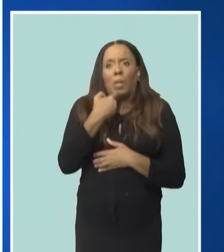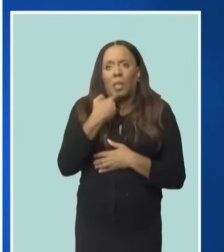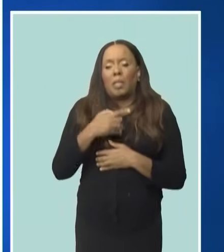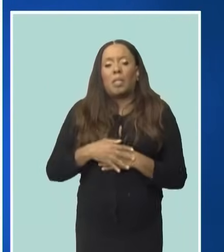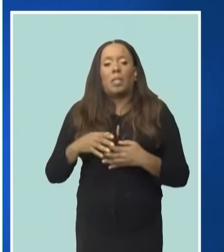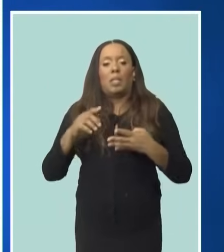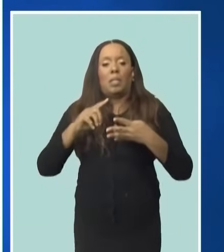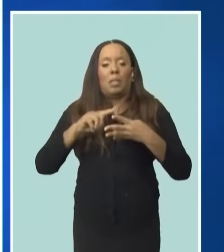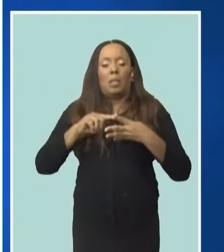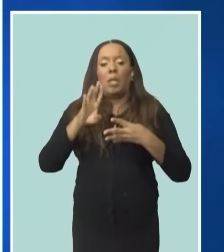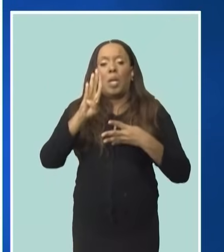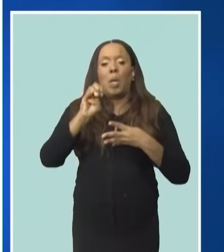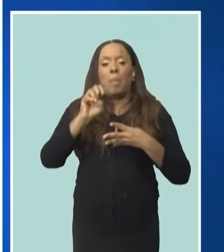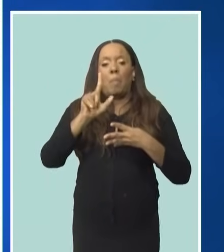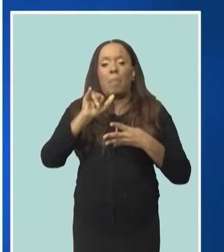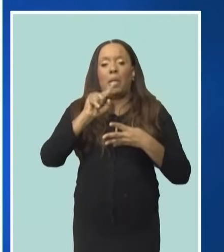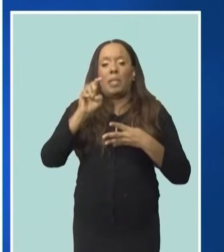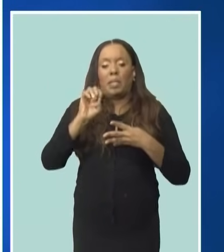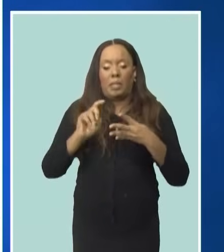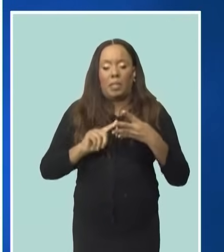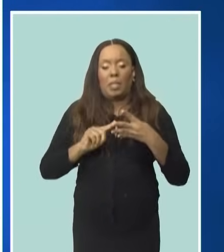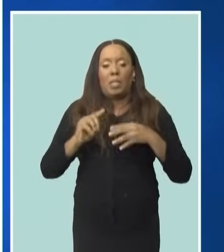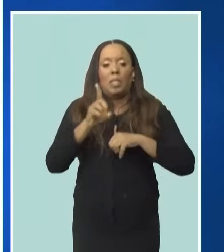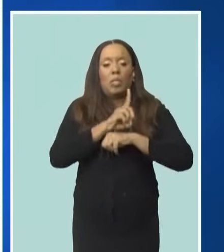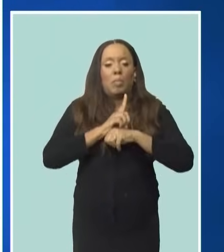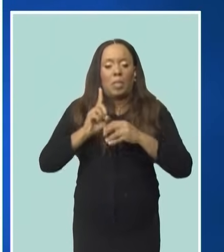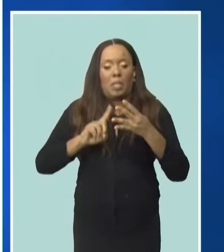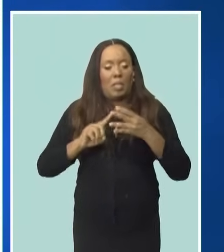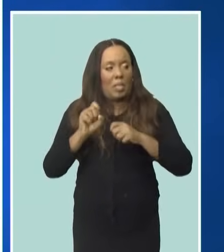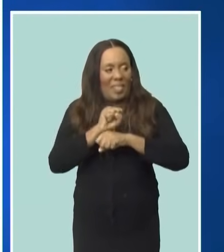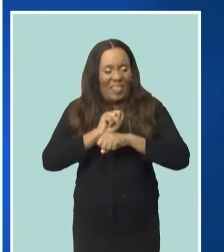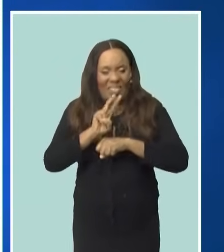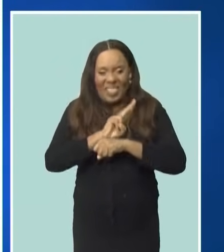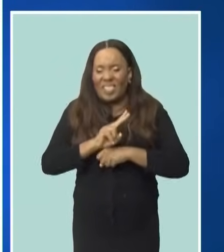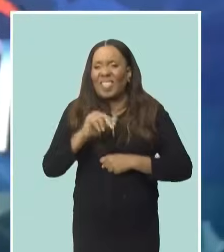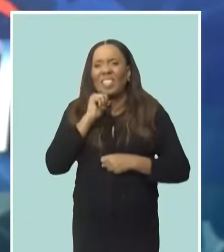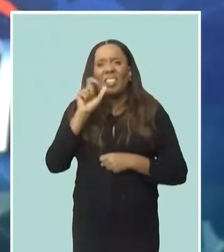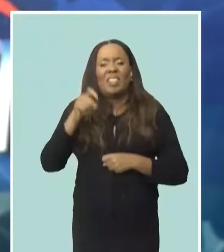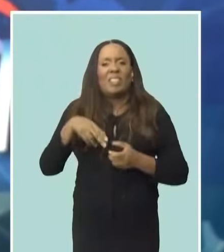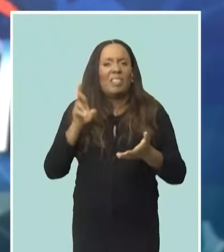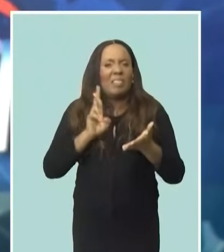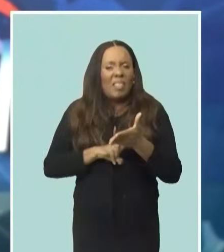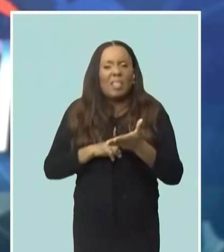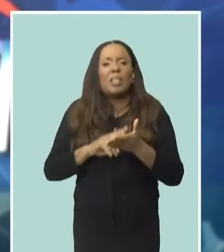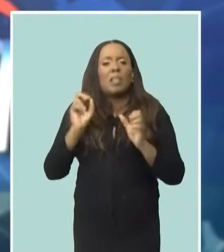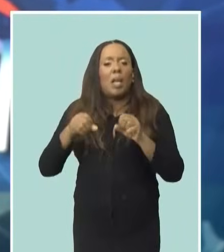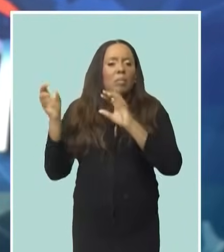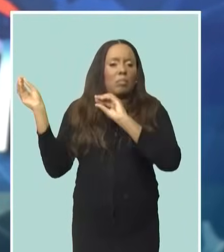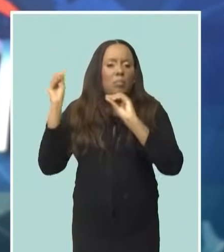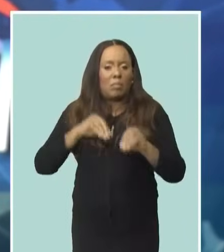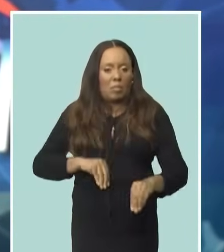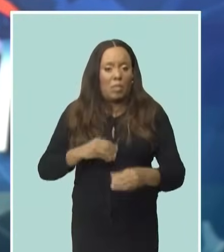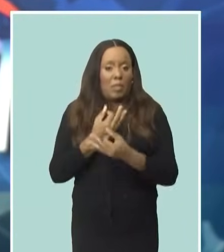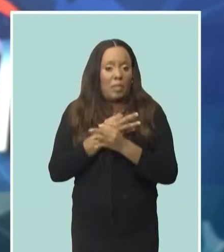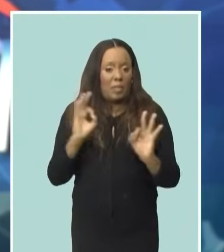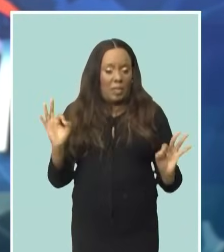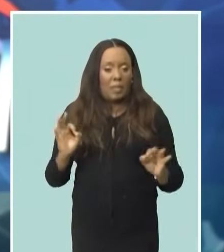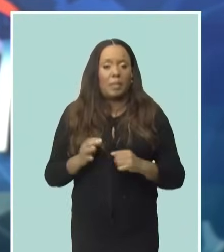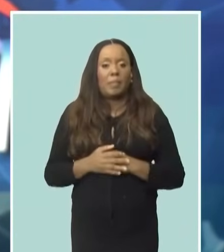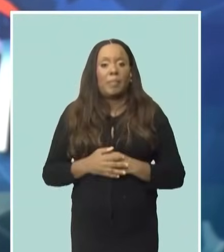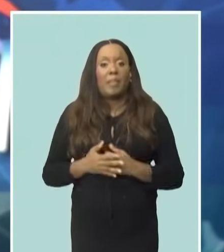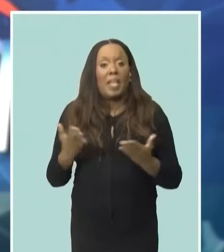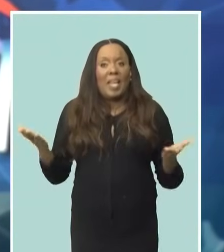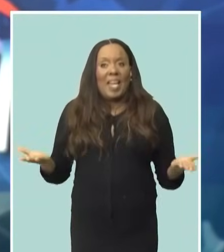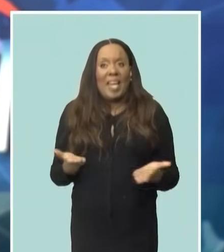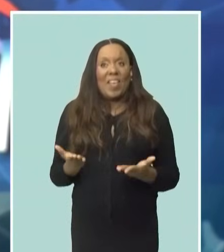Belize, Dominica, and St. Vincent, you don't even got to go through the skilled national registration. Well, joining us live to give us a